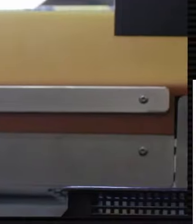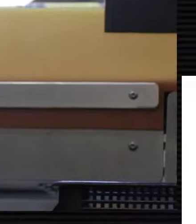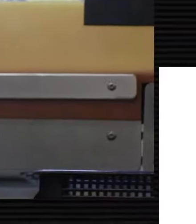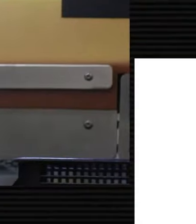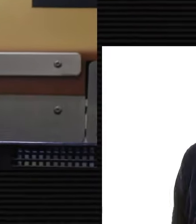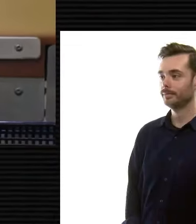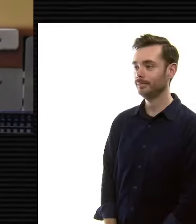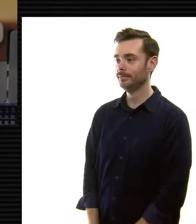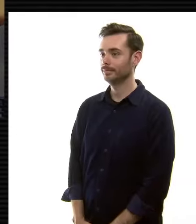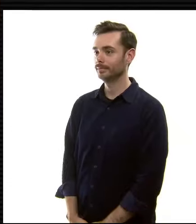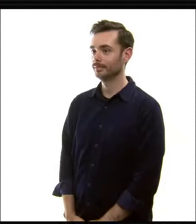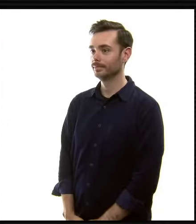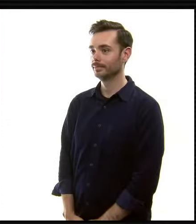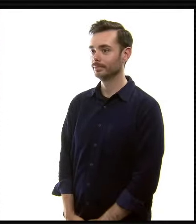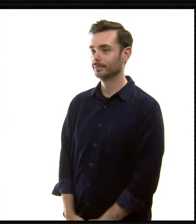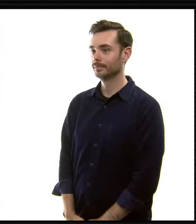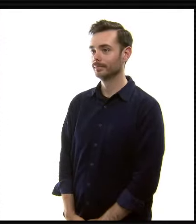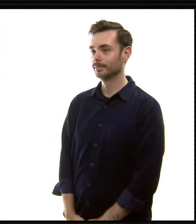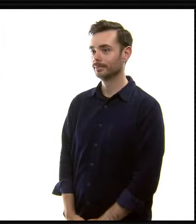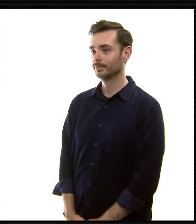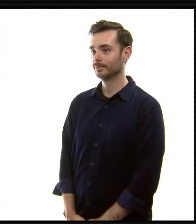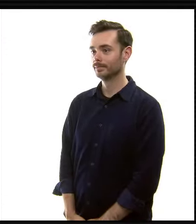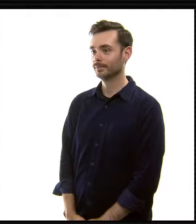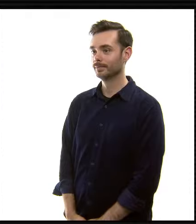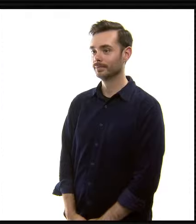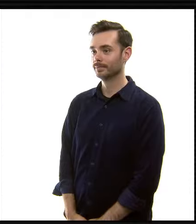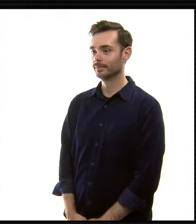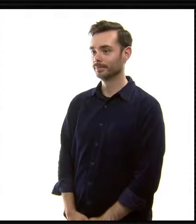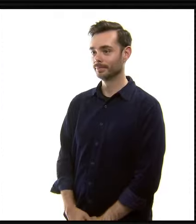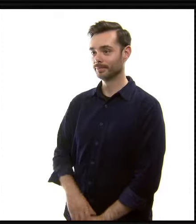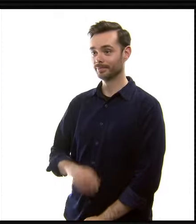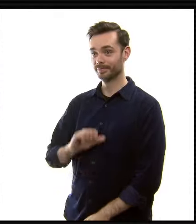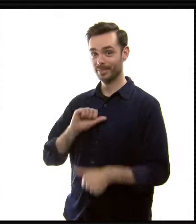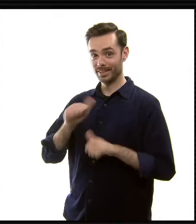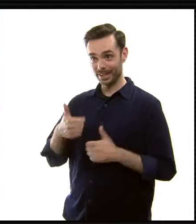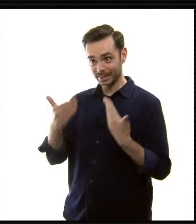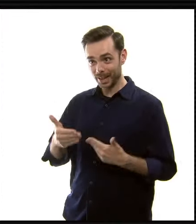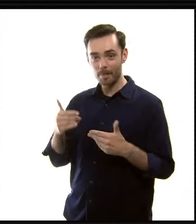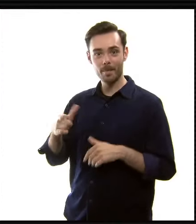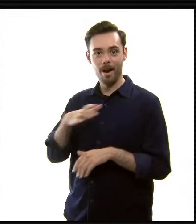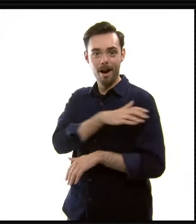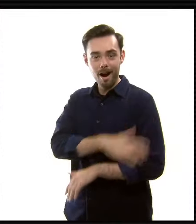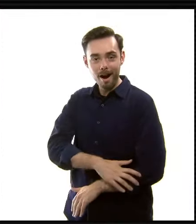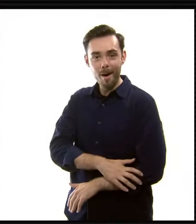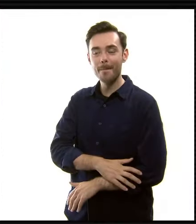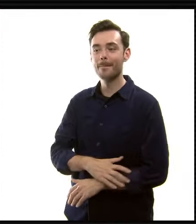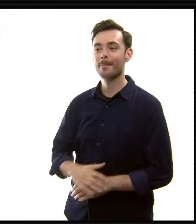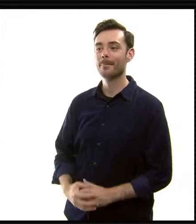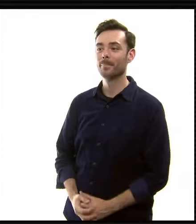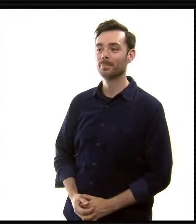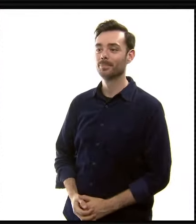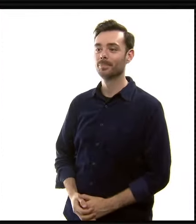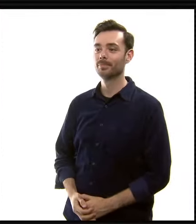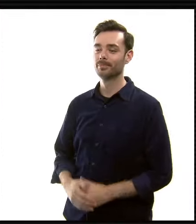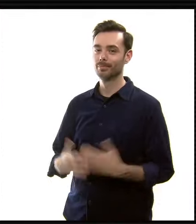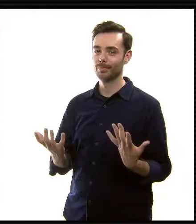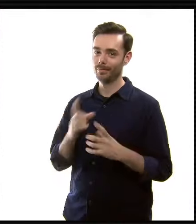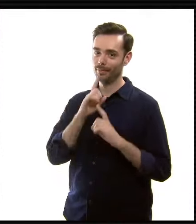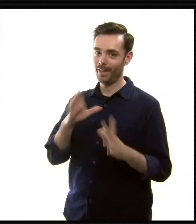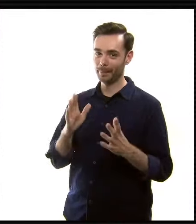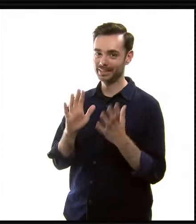minifigure torsos, followed by adding arms and the iconic Lego minifigure hands.